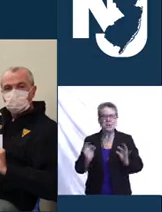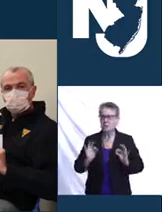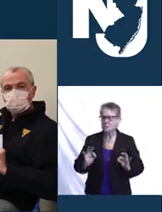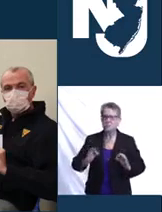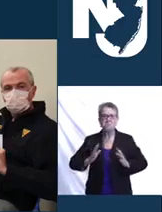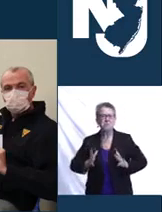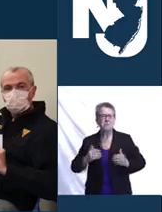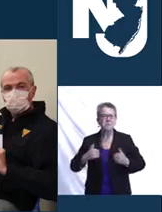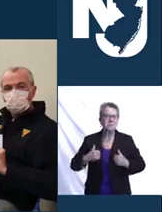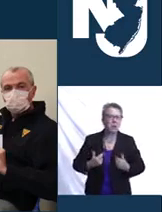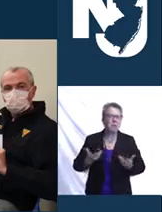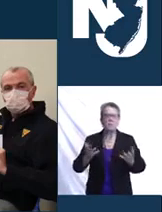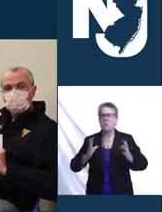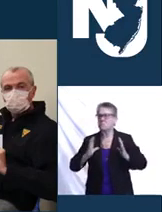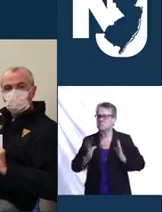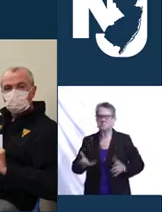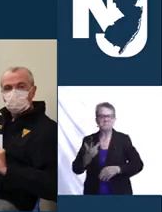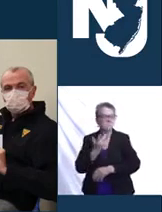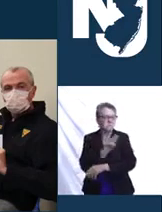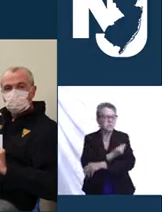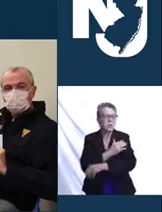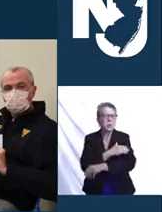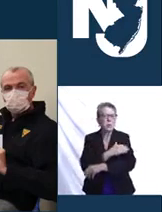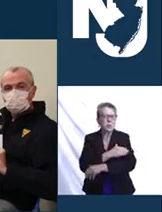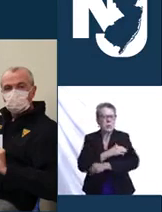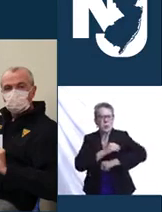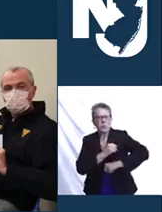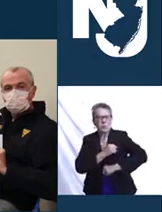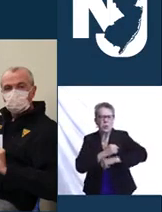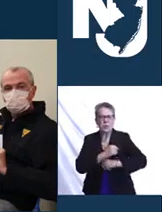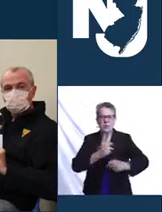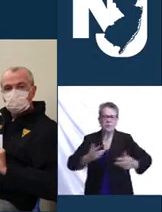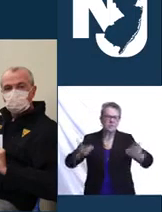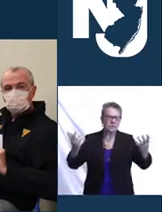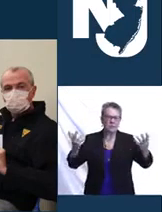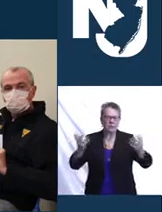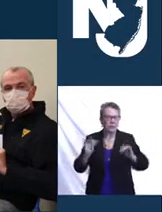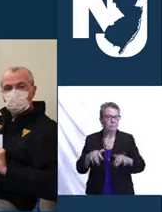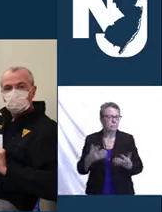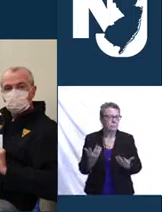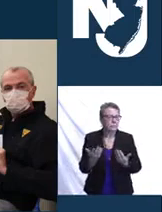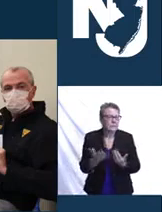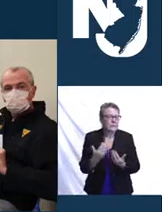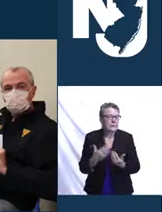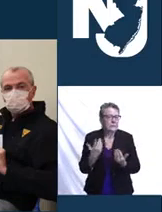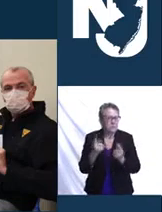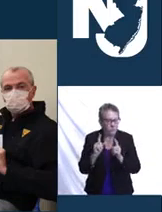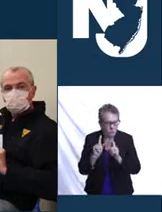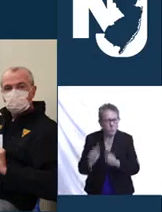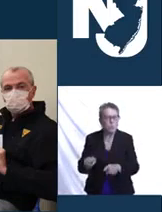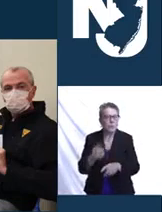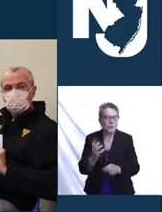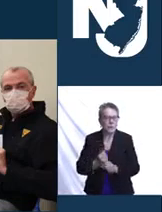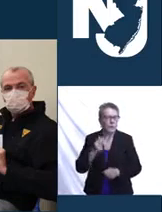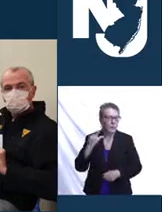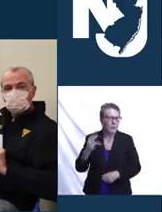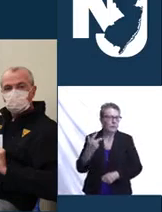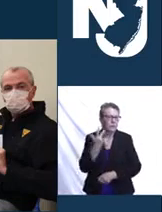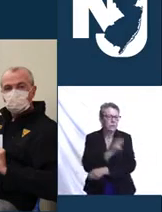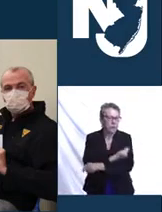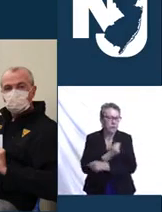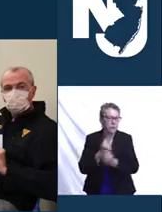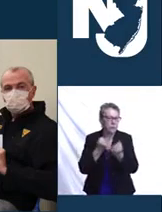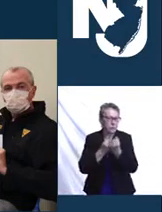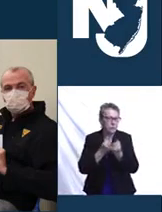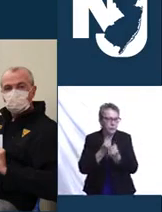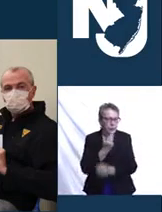folks. It's easy. If you're eligible, get boosted. We know the vaccines continue to prove themselves against the Delta variant, which